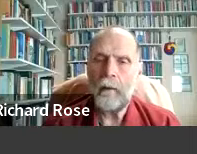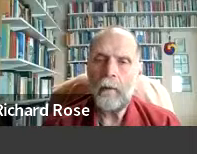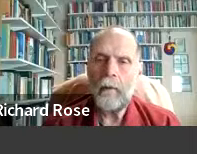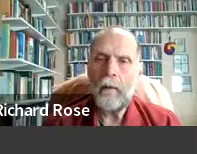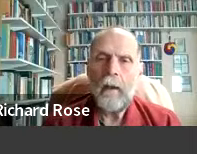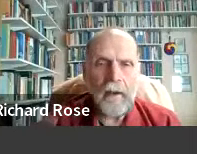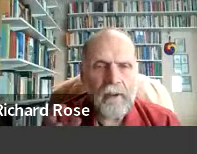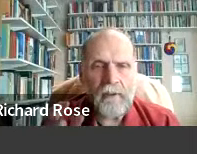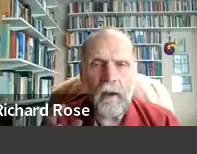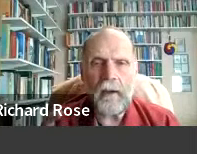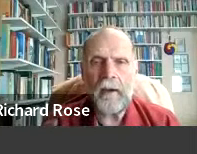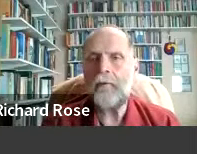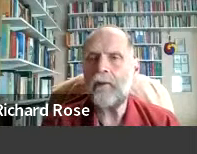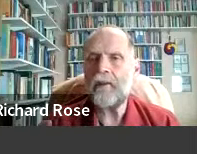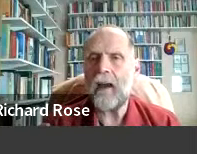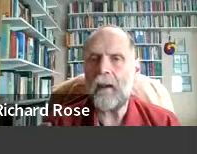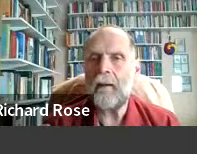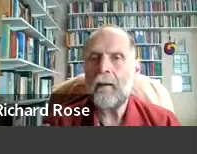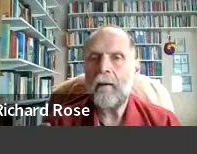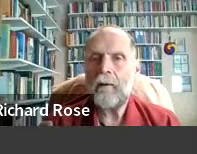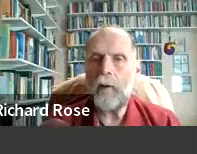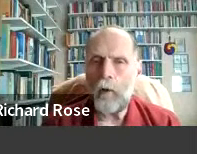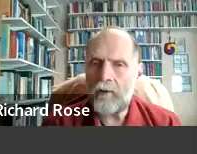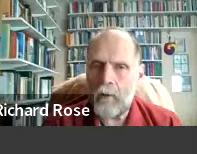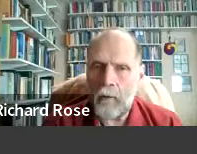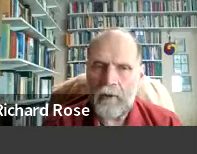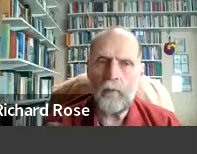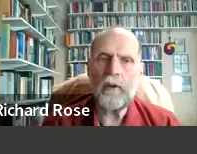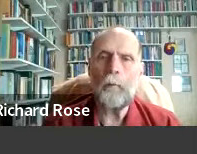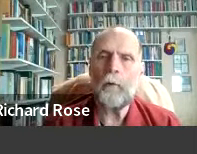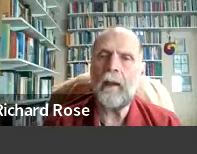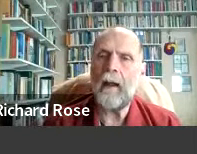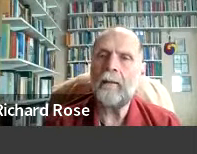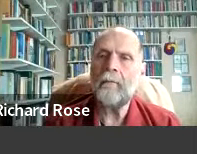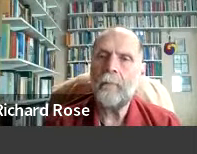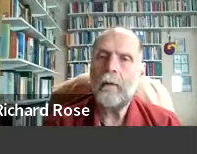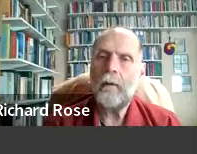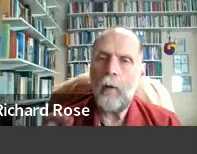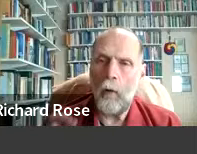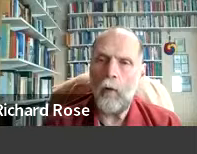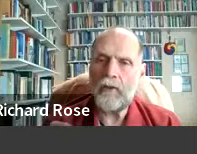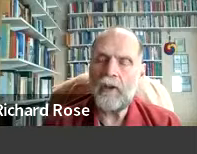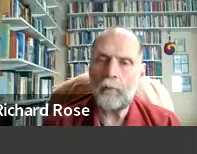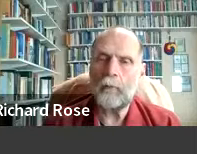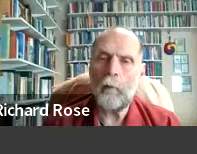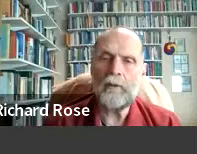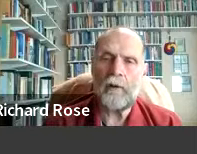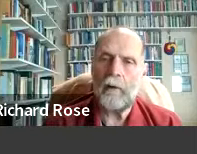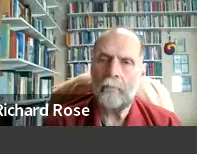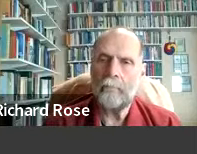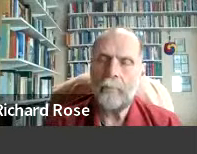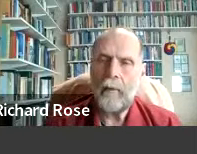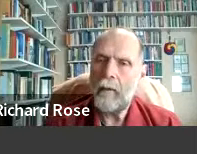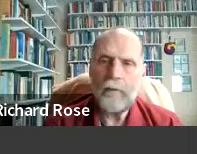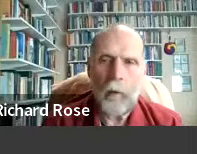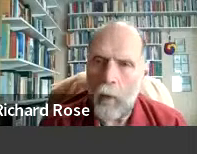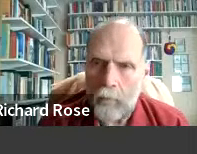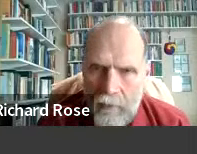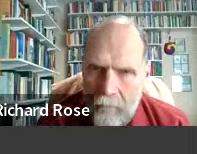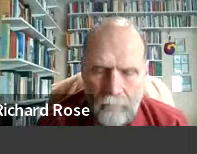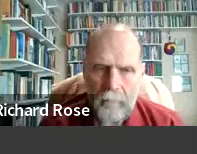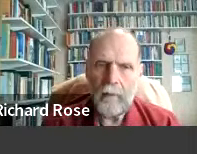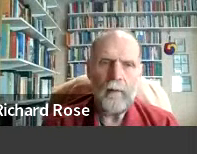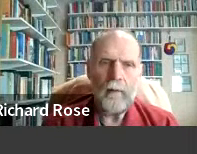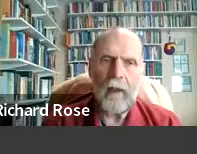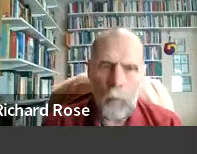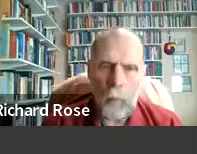overcome. It is naive to say that once all the schools open again, all the children will return. They